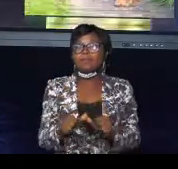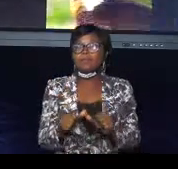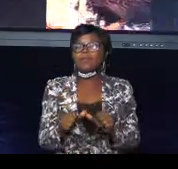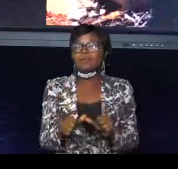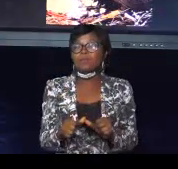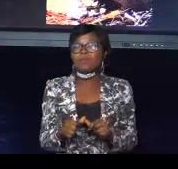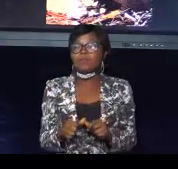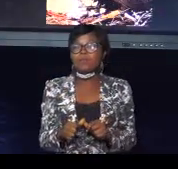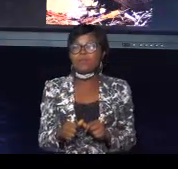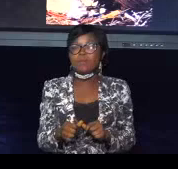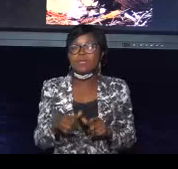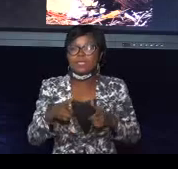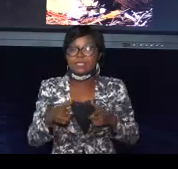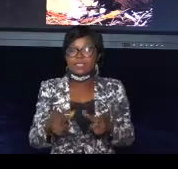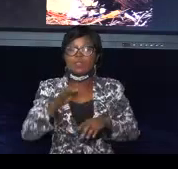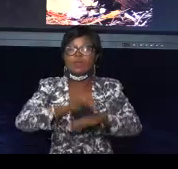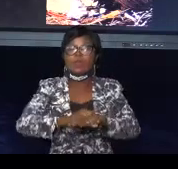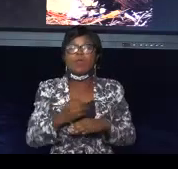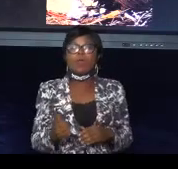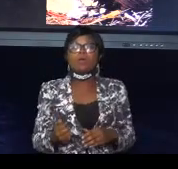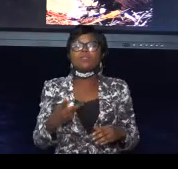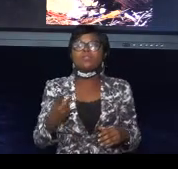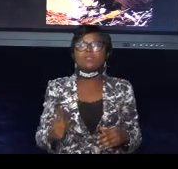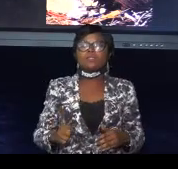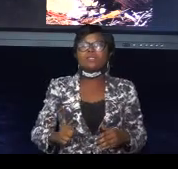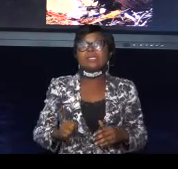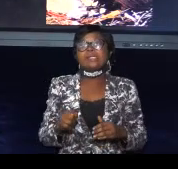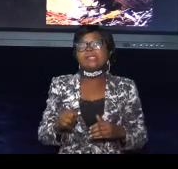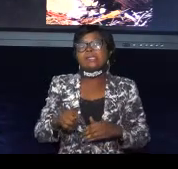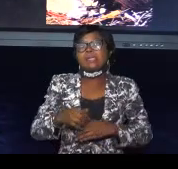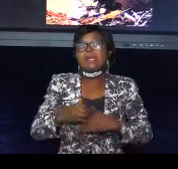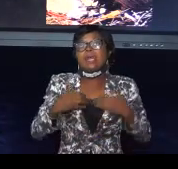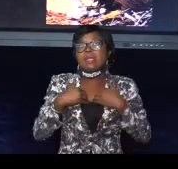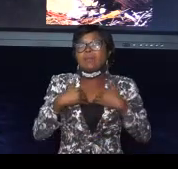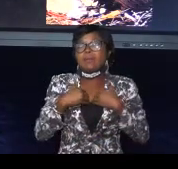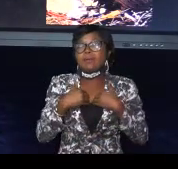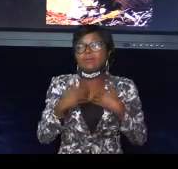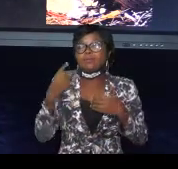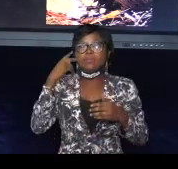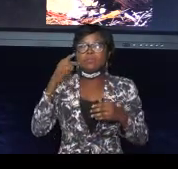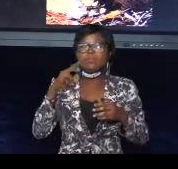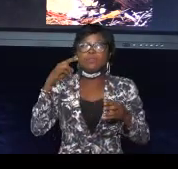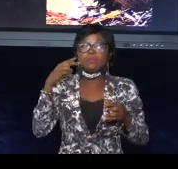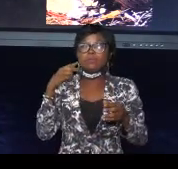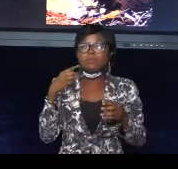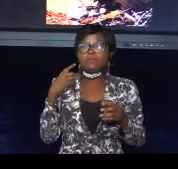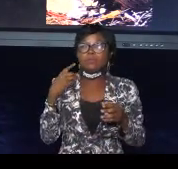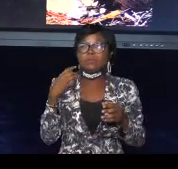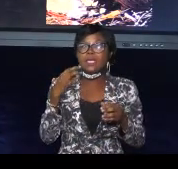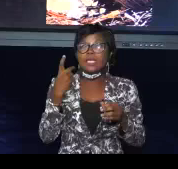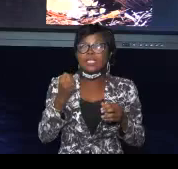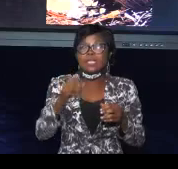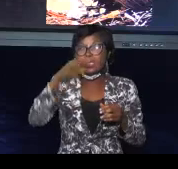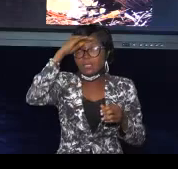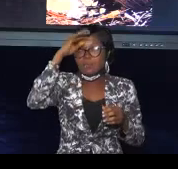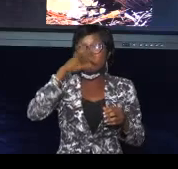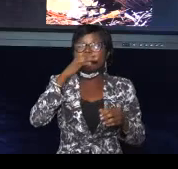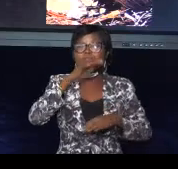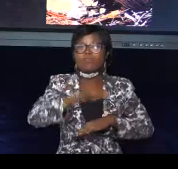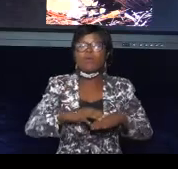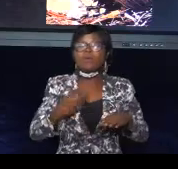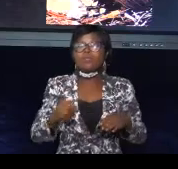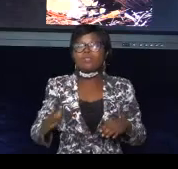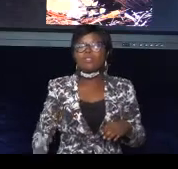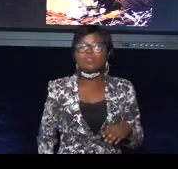continue. Still on animals. You can see the picture? Yes, the dog. Yes. The male is